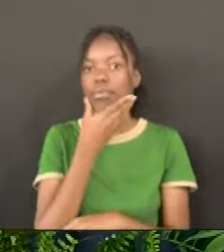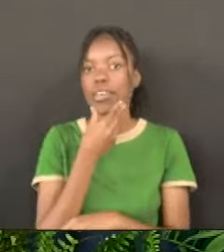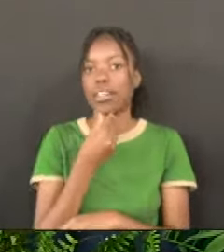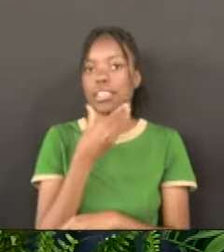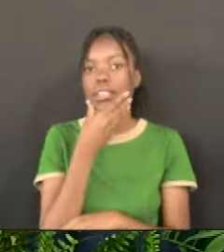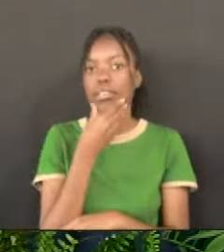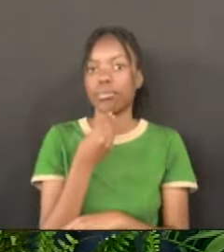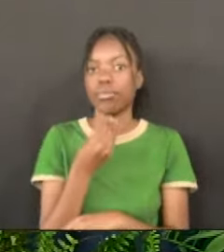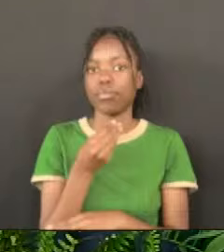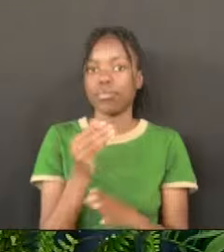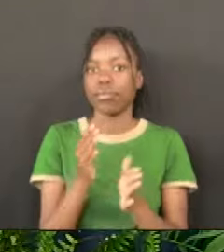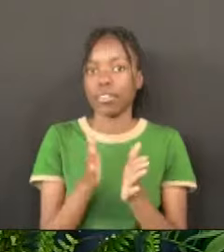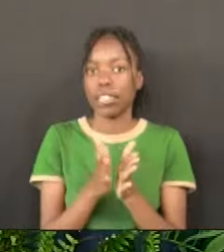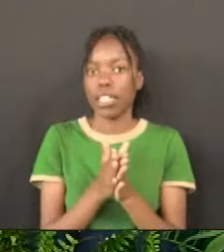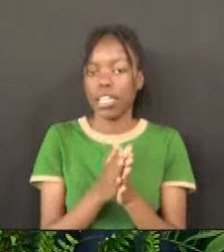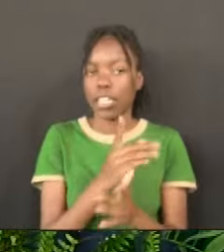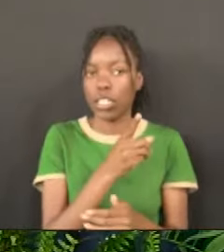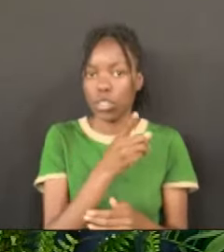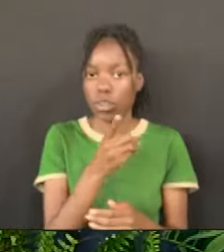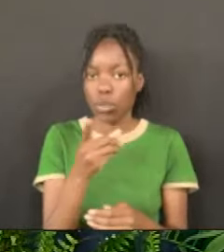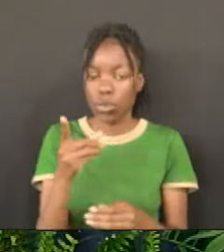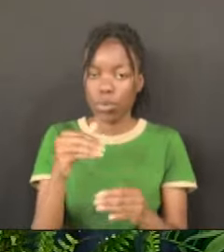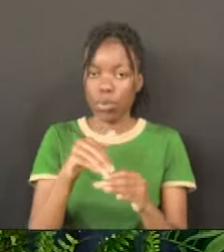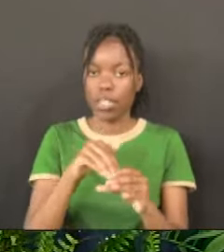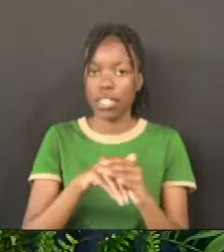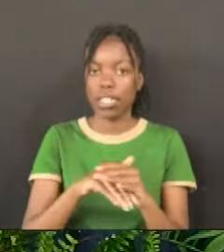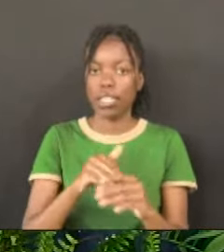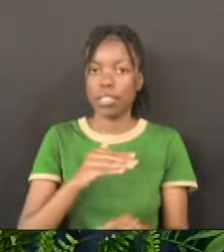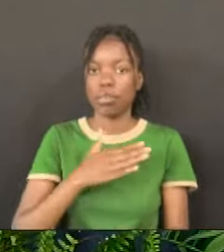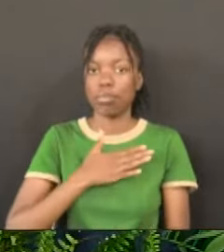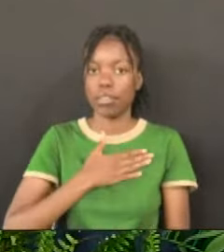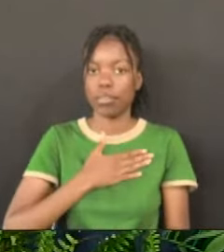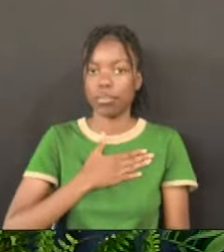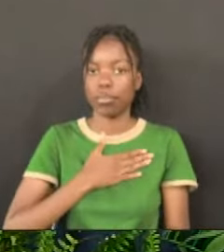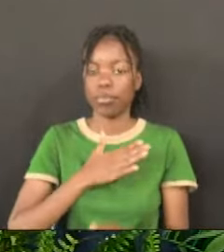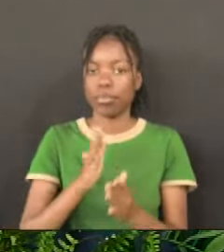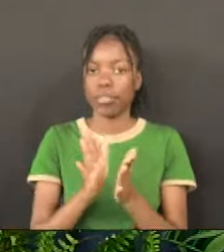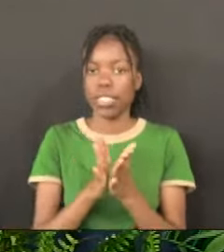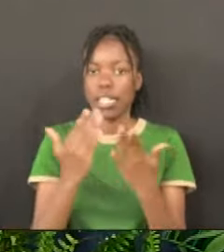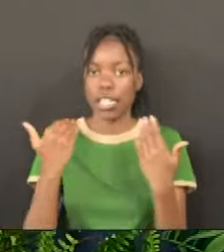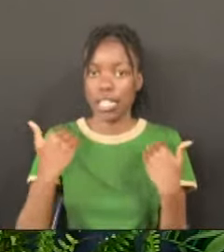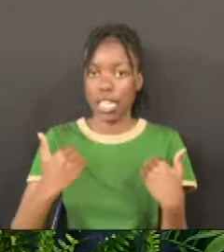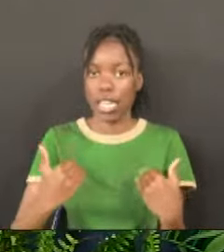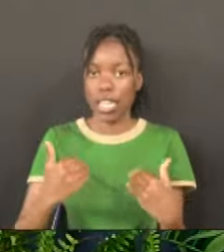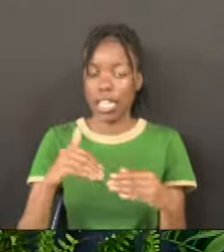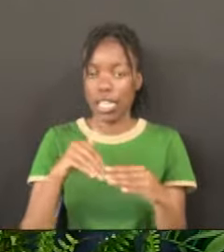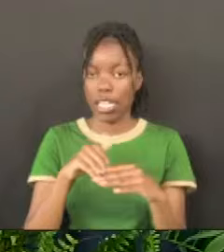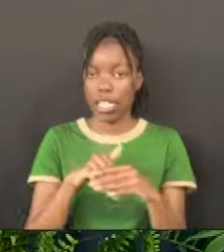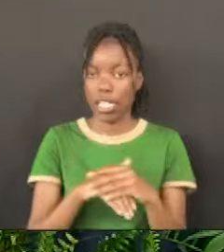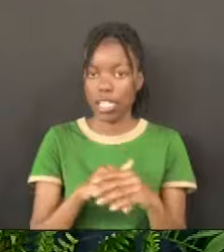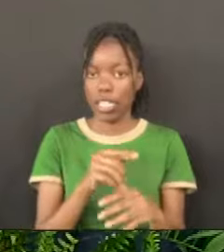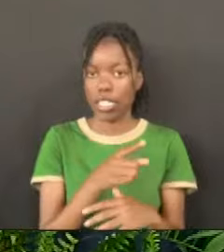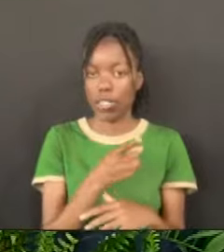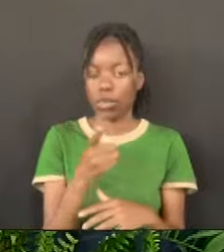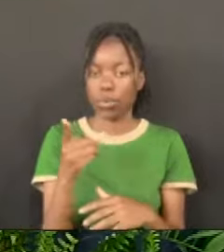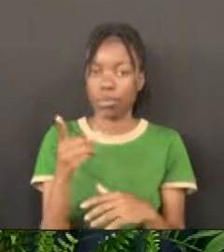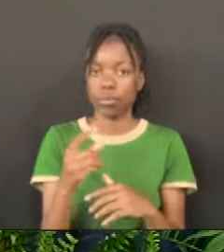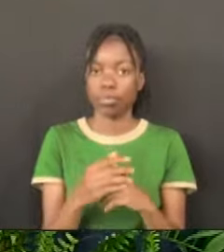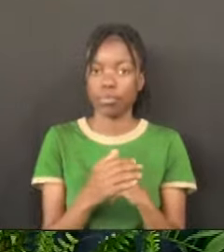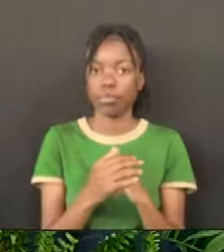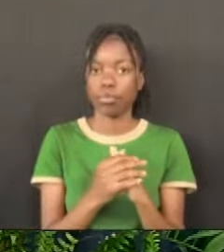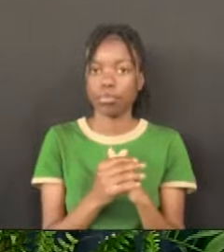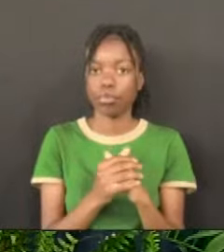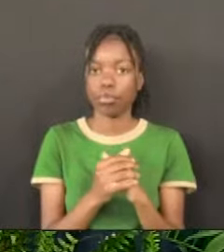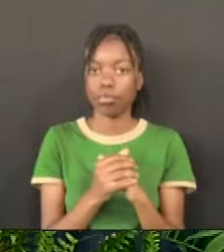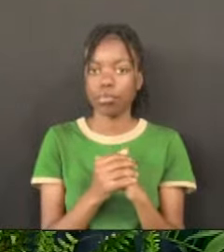you in me, and I in you."